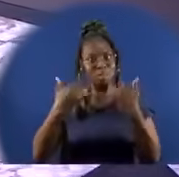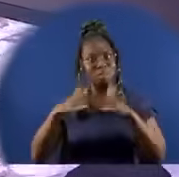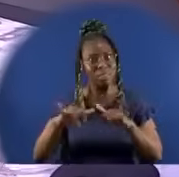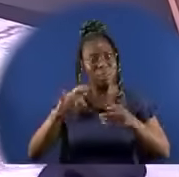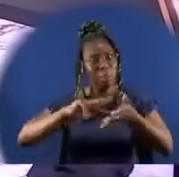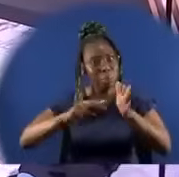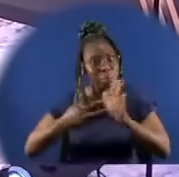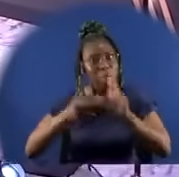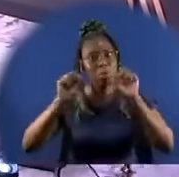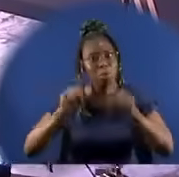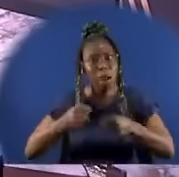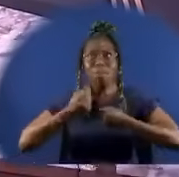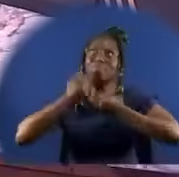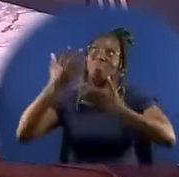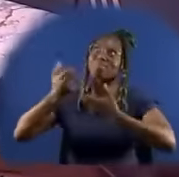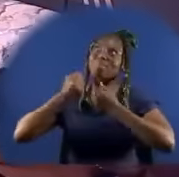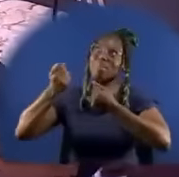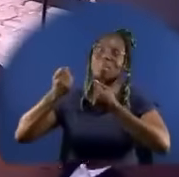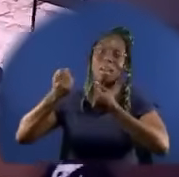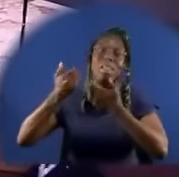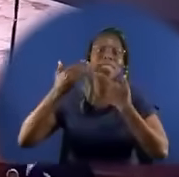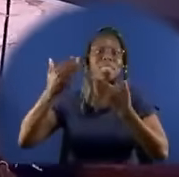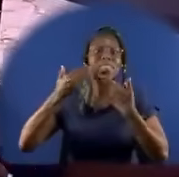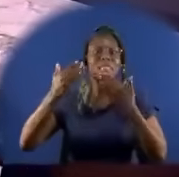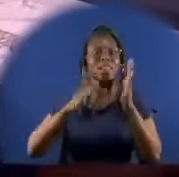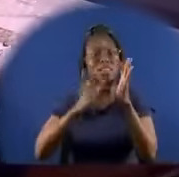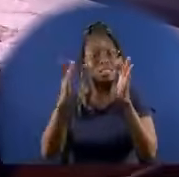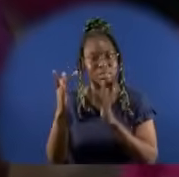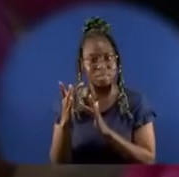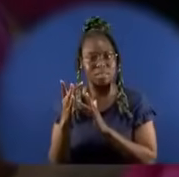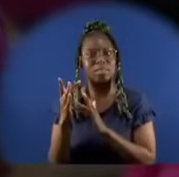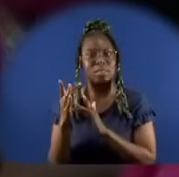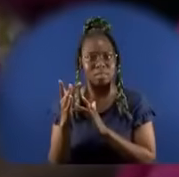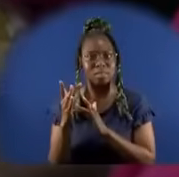afternoon. Let everything